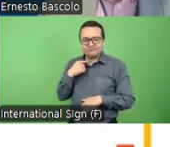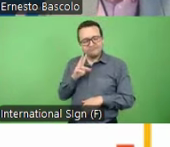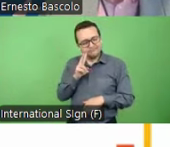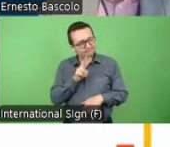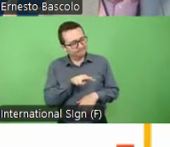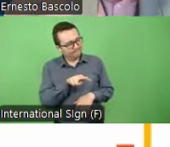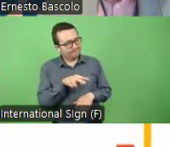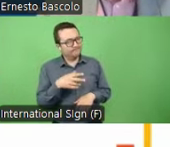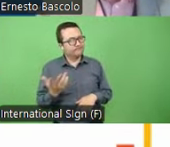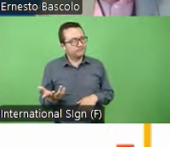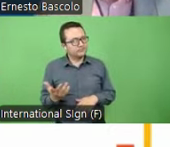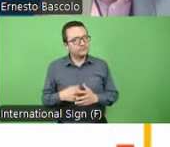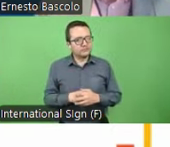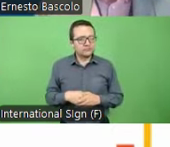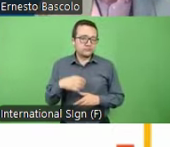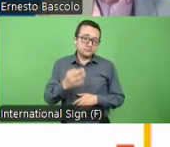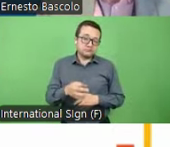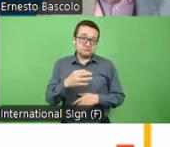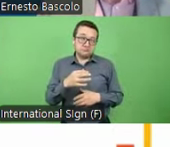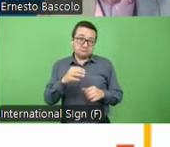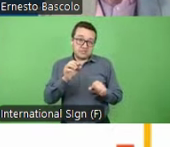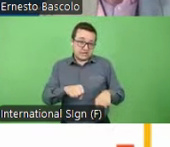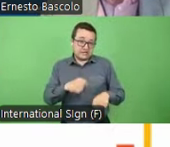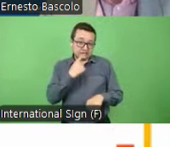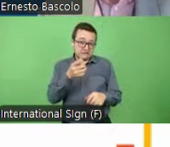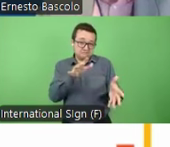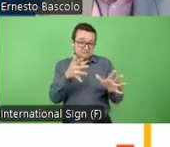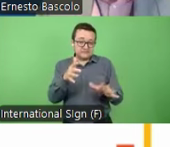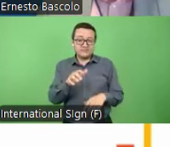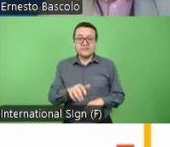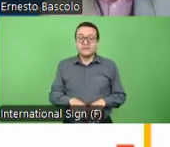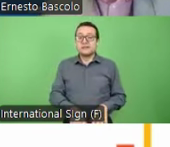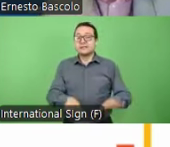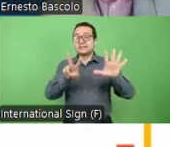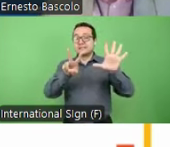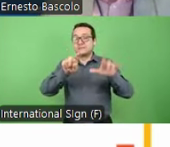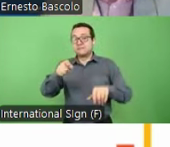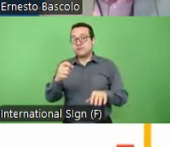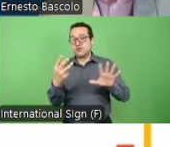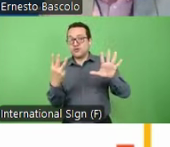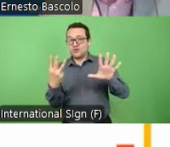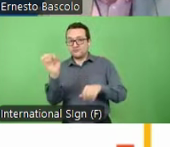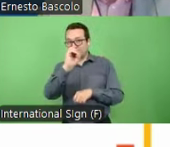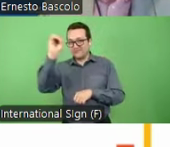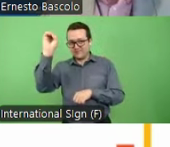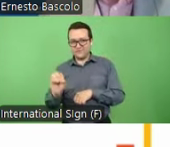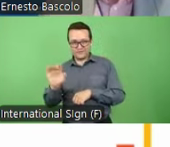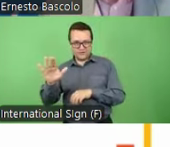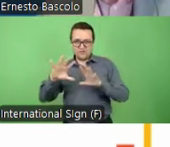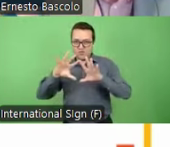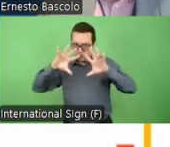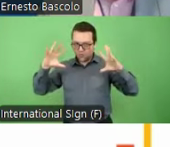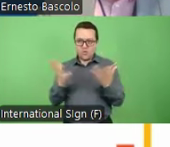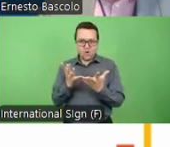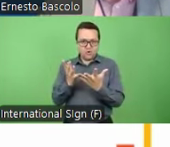que But hasta we un could say that 7,8% de even la up to población a nivel 7.8% of the global, population at a cuando global level, utiliza los servicios when de they salud, use